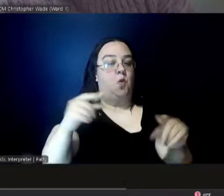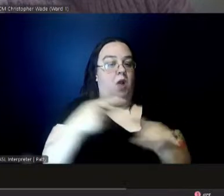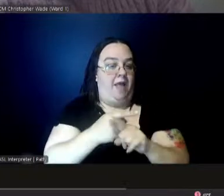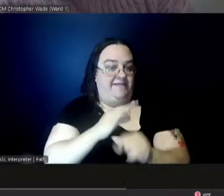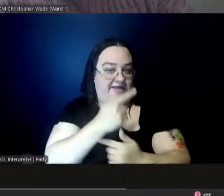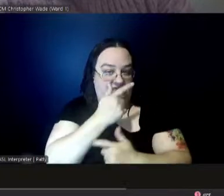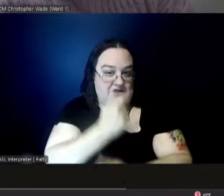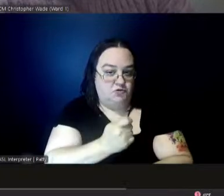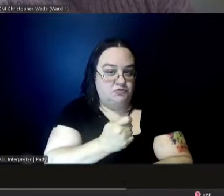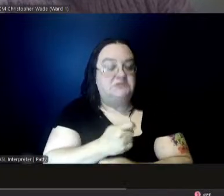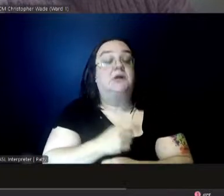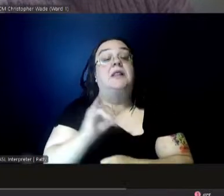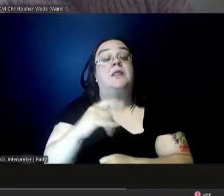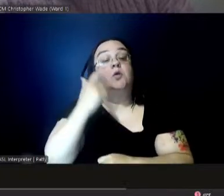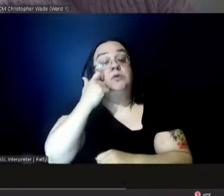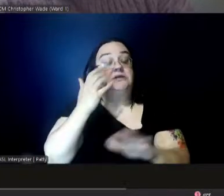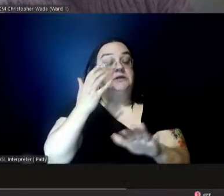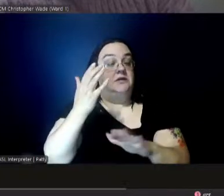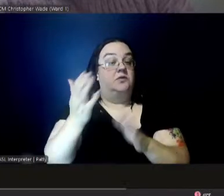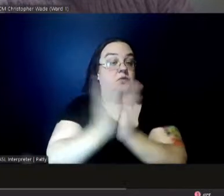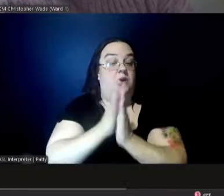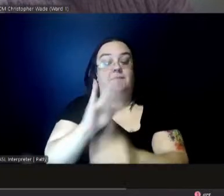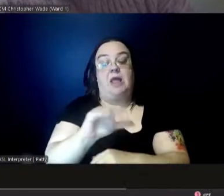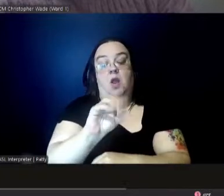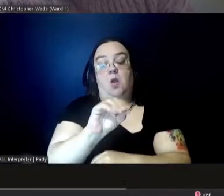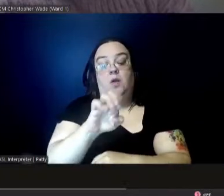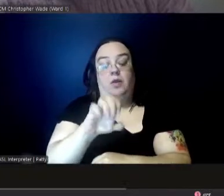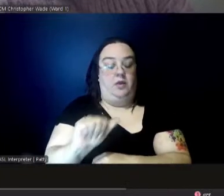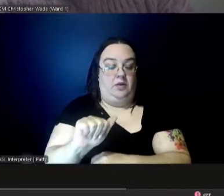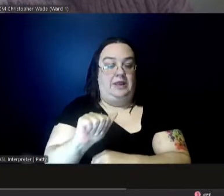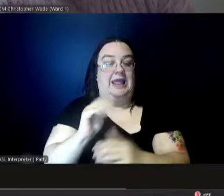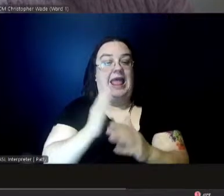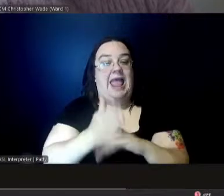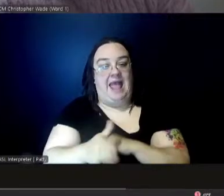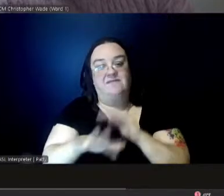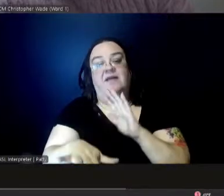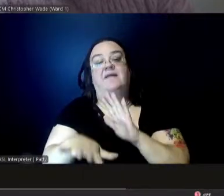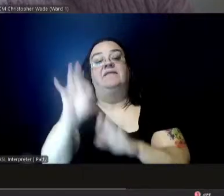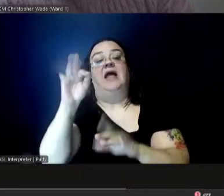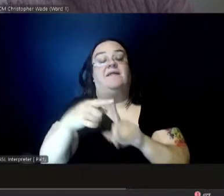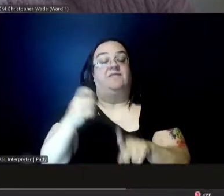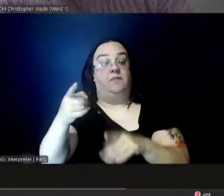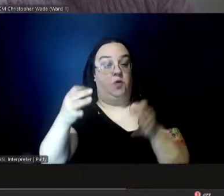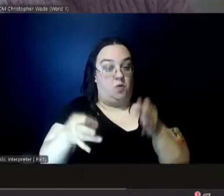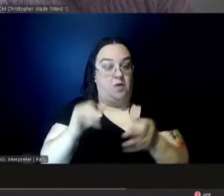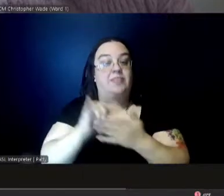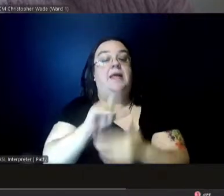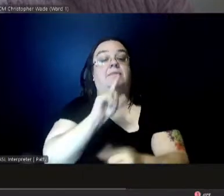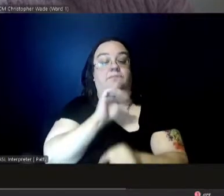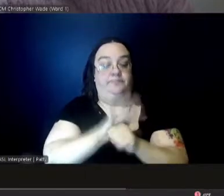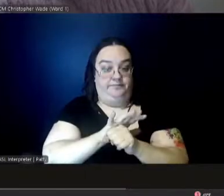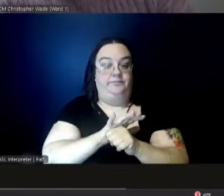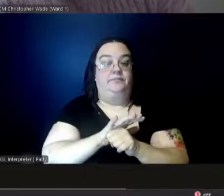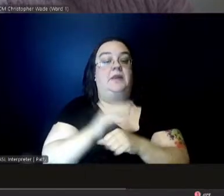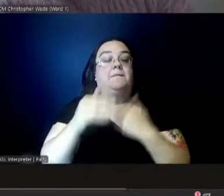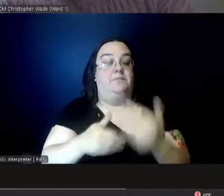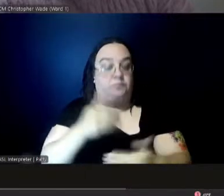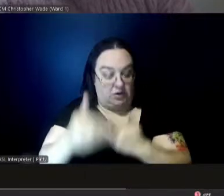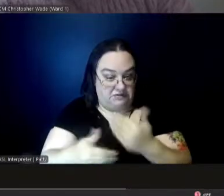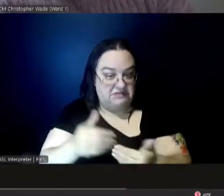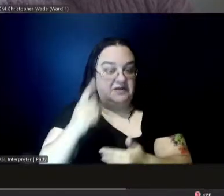This resubmission was requested by the OEA on the heels of the finding of the court that affirmed the procedural process of the